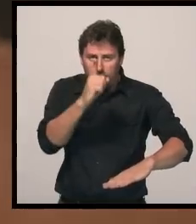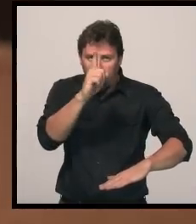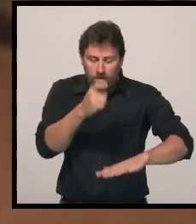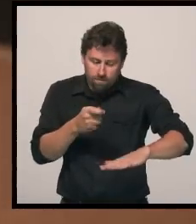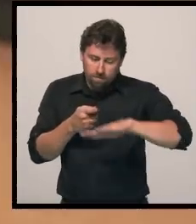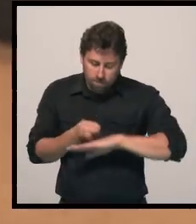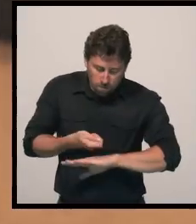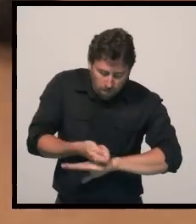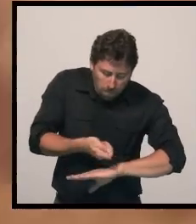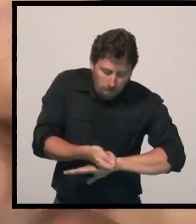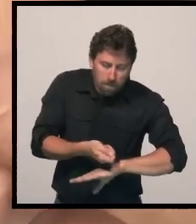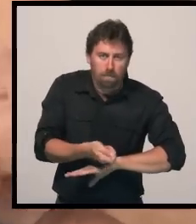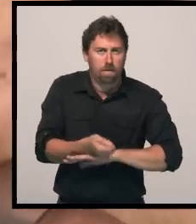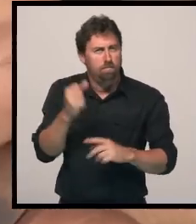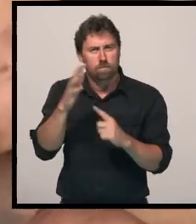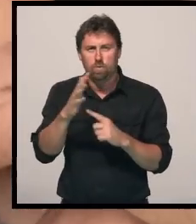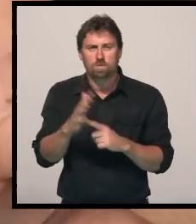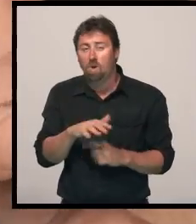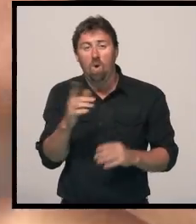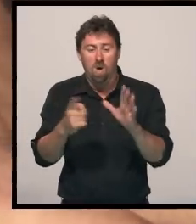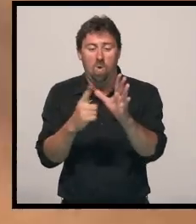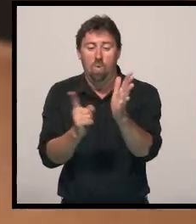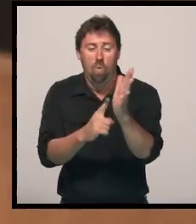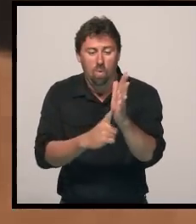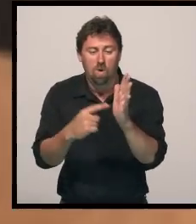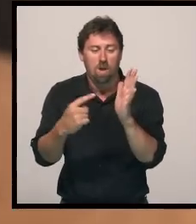That goes for any tools or any machines.